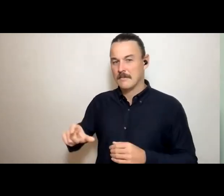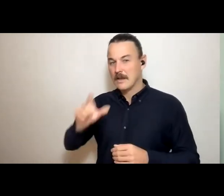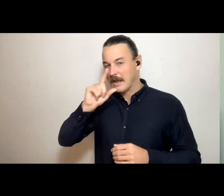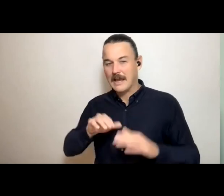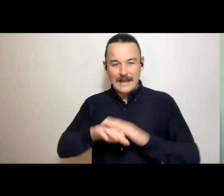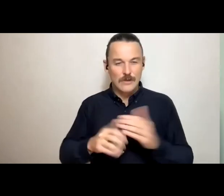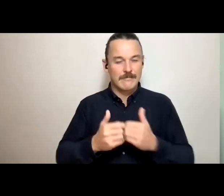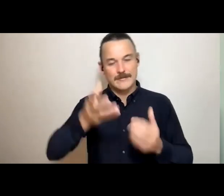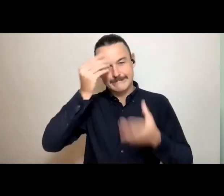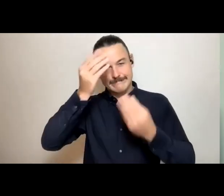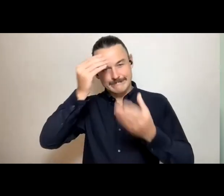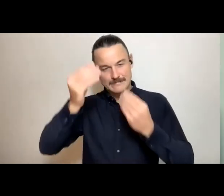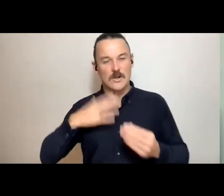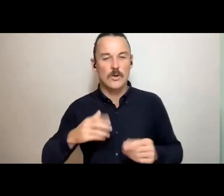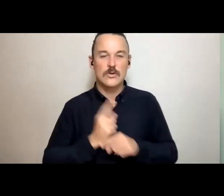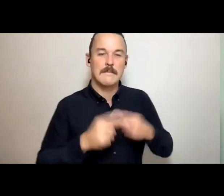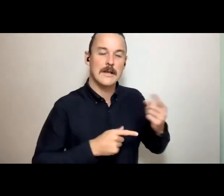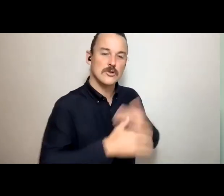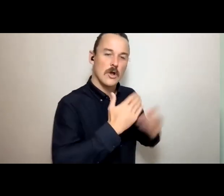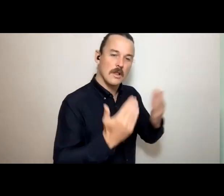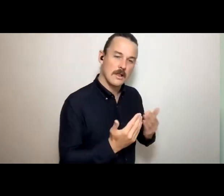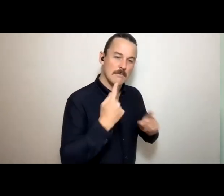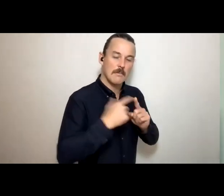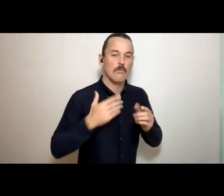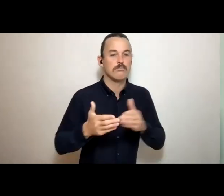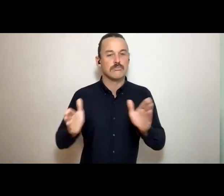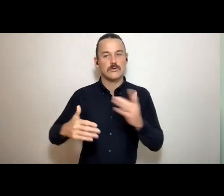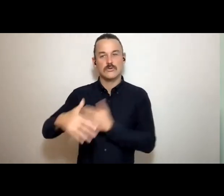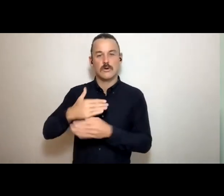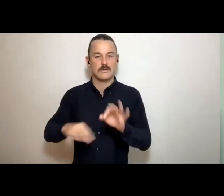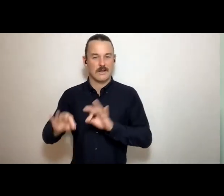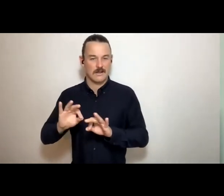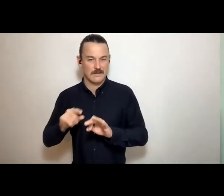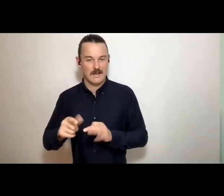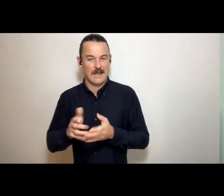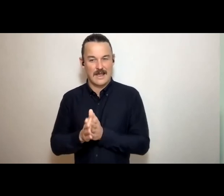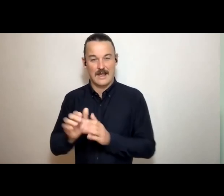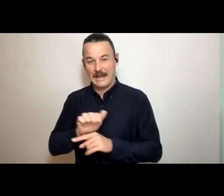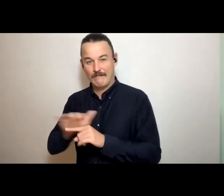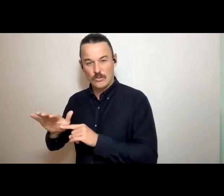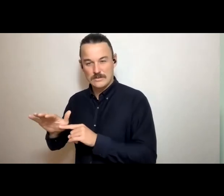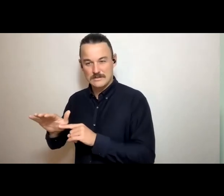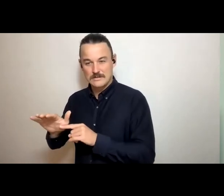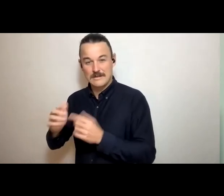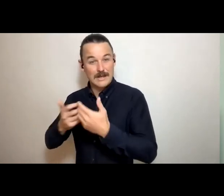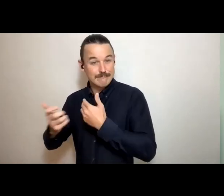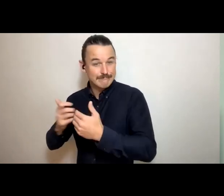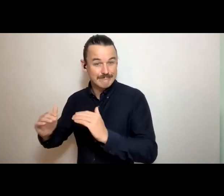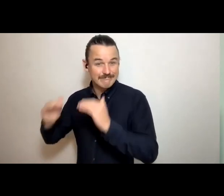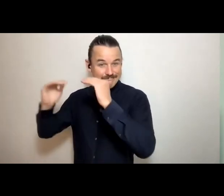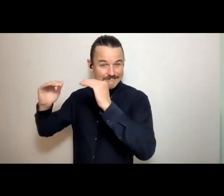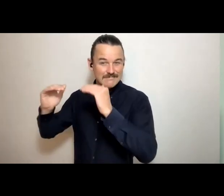social sciences and where social sciences also informs practice, not just in higher education, um, but also can inform all